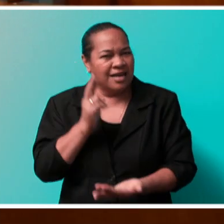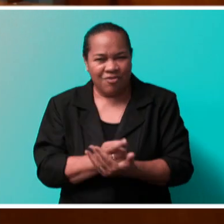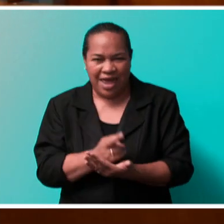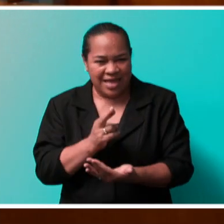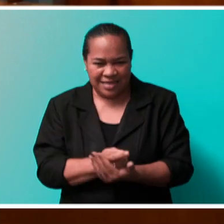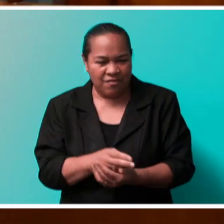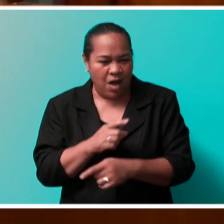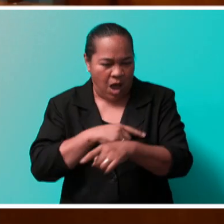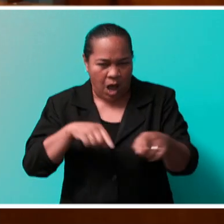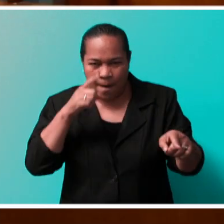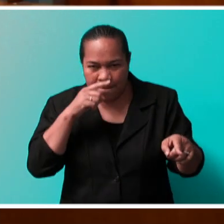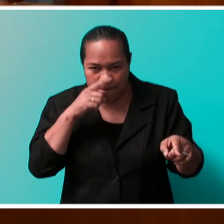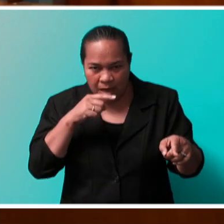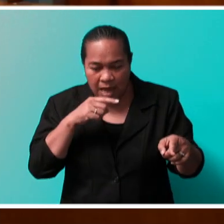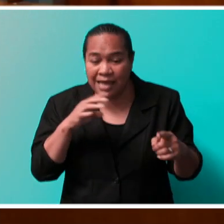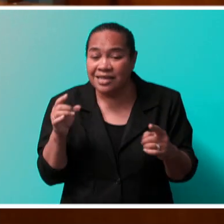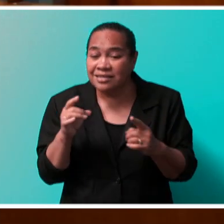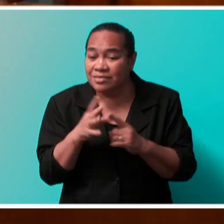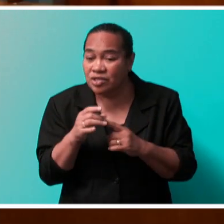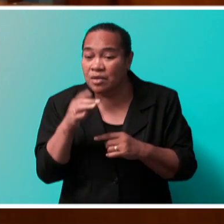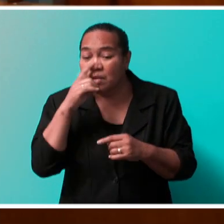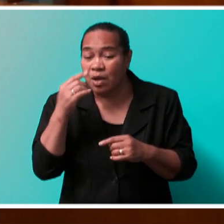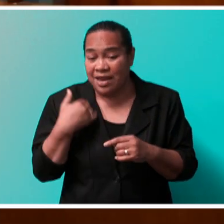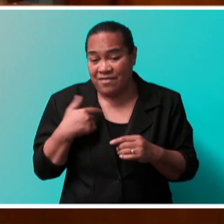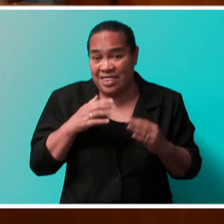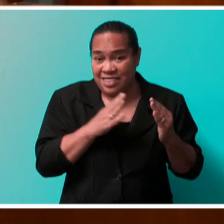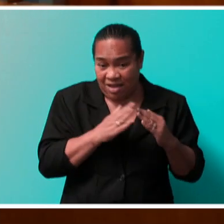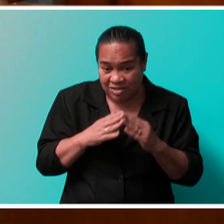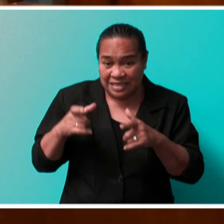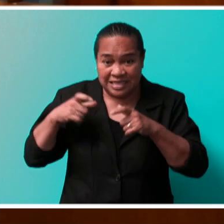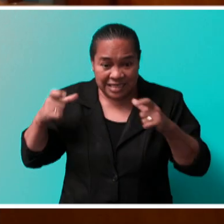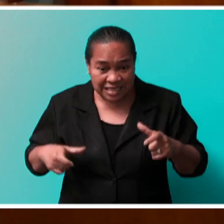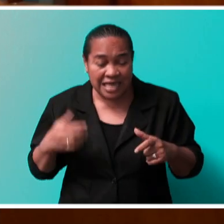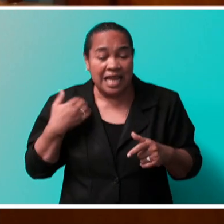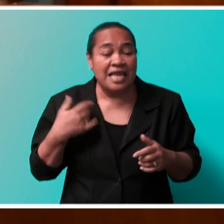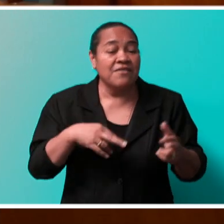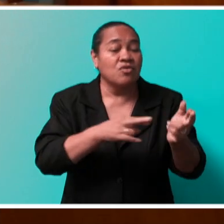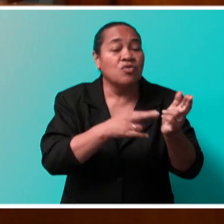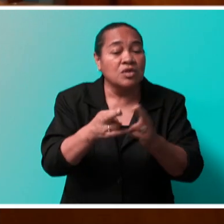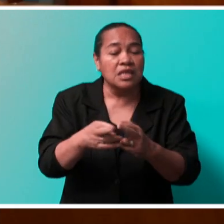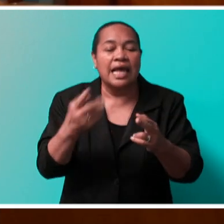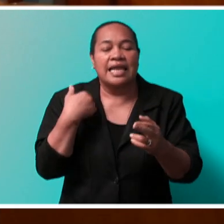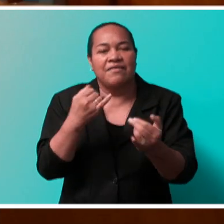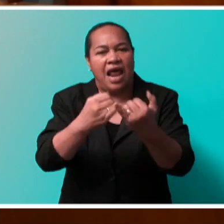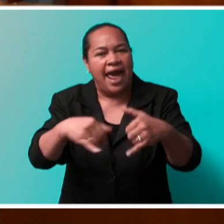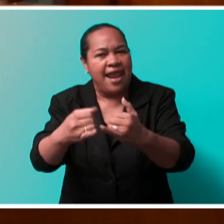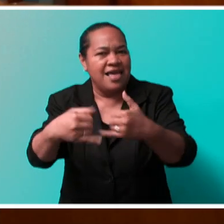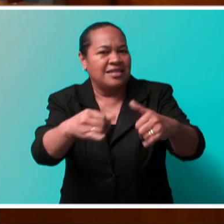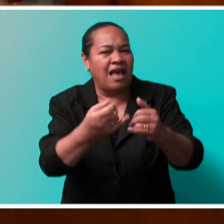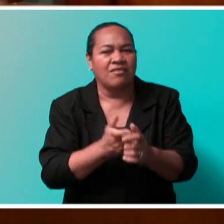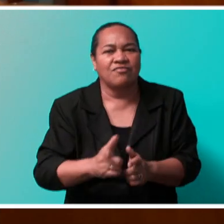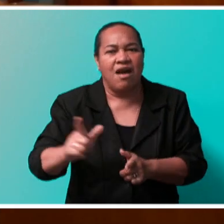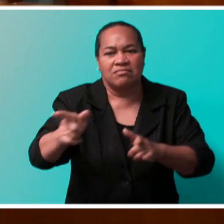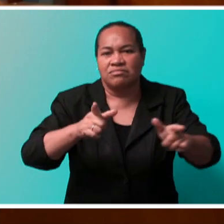of our people, including those in urban centers, in rural villages, in maritime communities, and